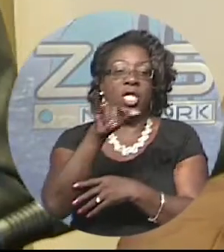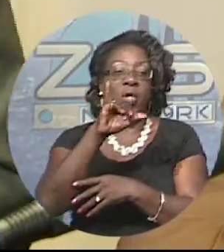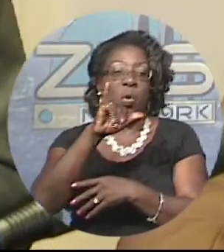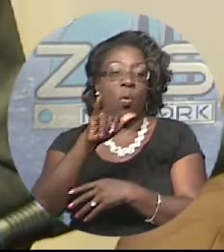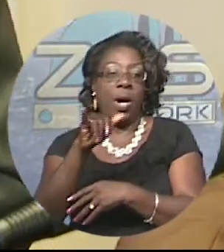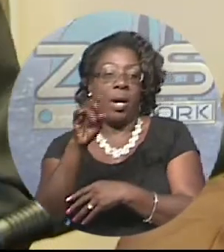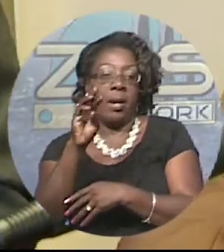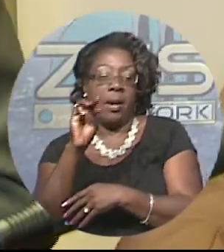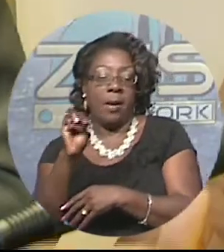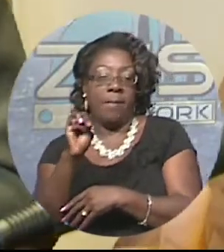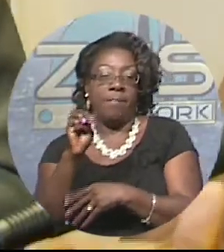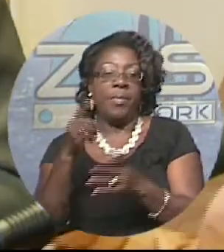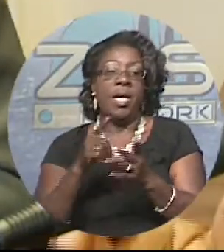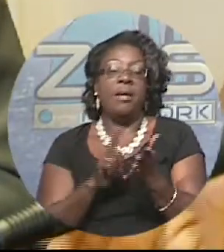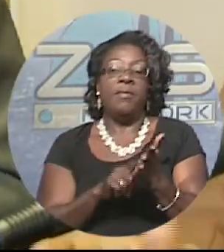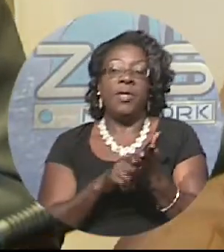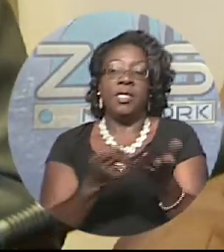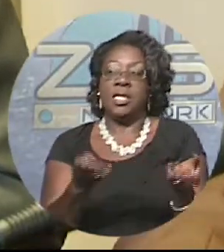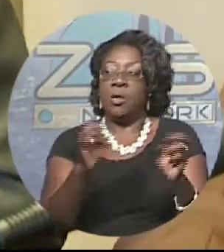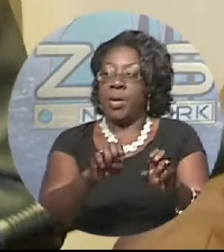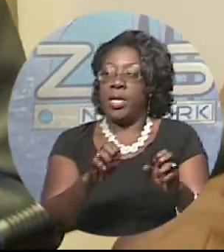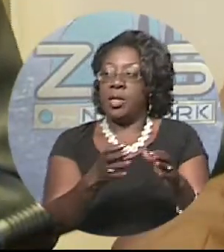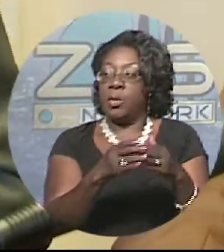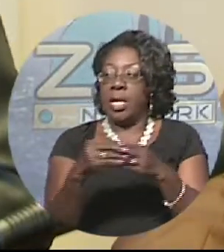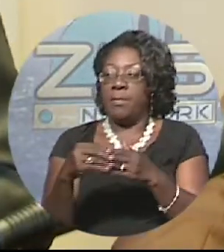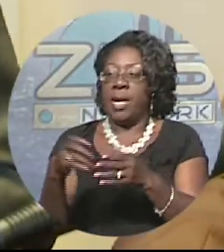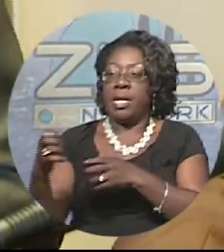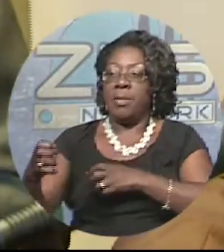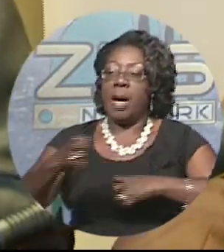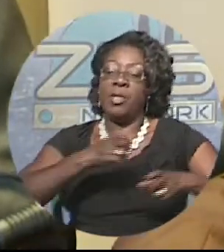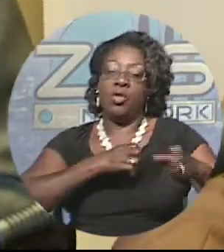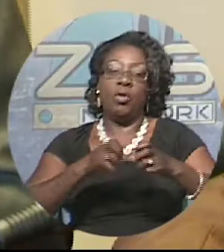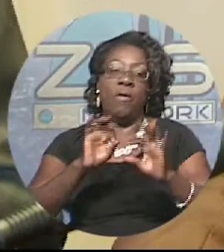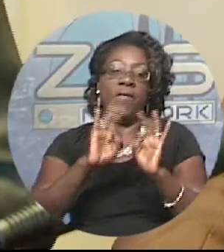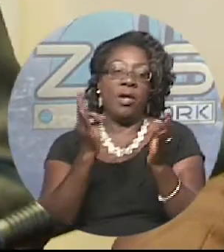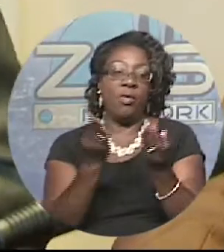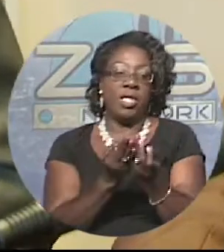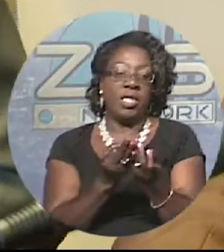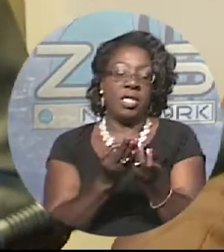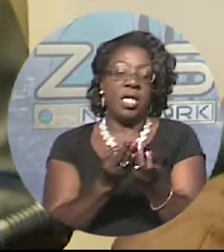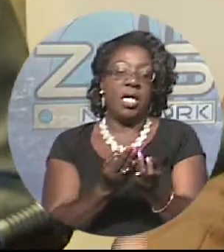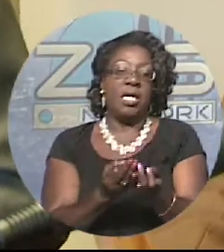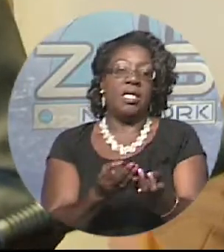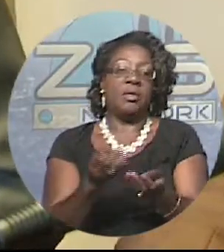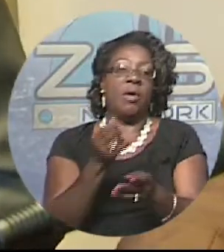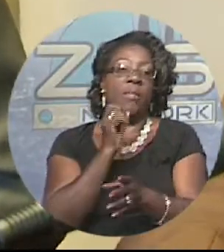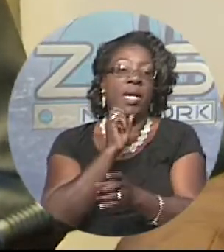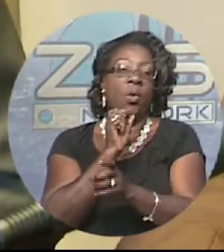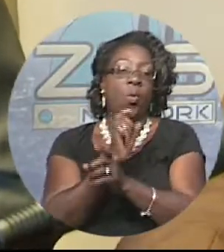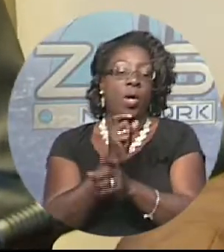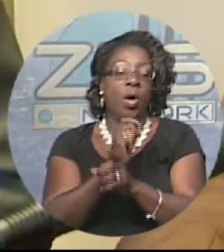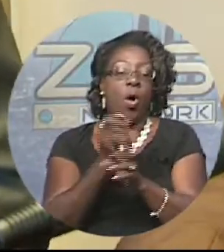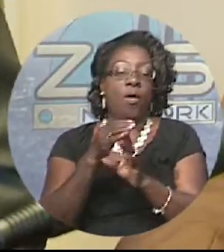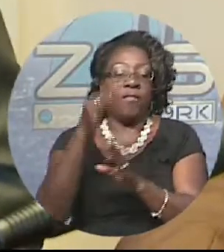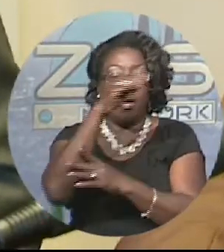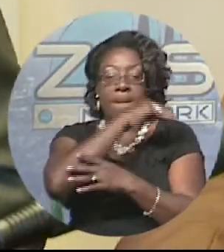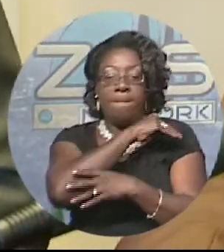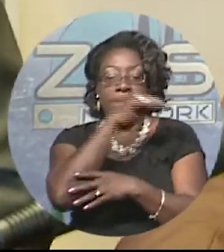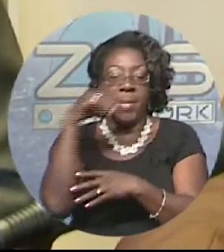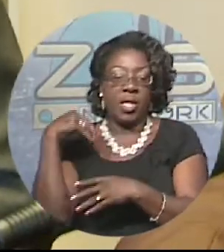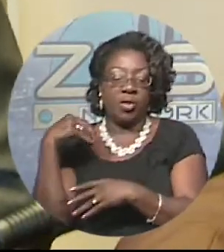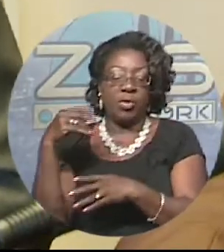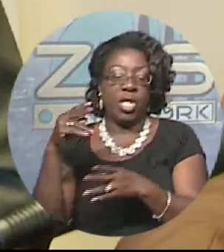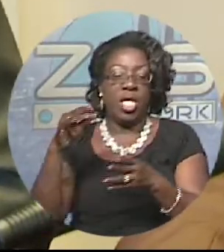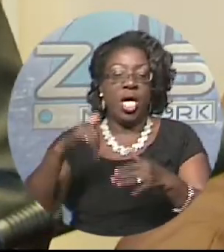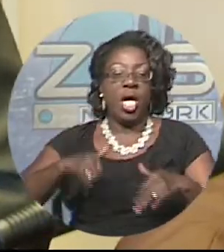This event, though led by the Bahamas Judo Federation, is actually made possible because of the work of the Ministry of Youth, Sports and Culture, the